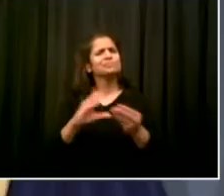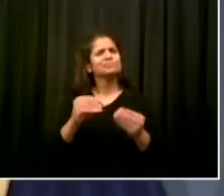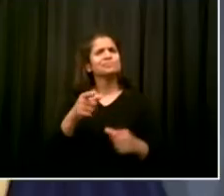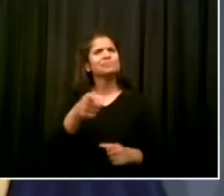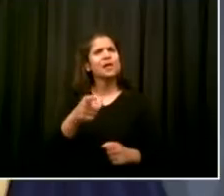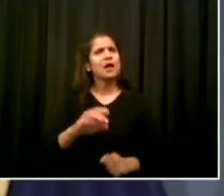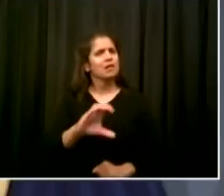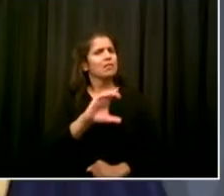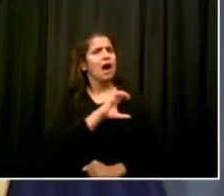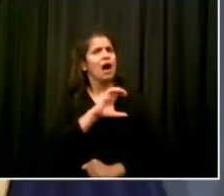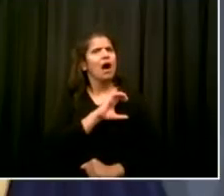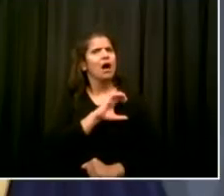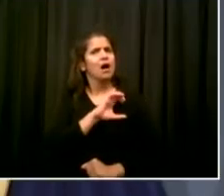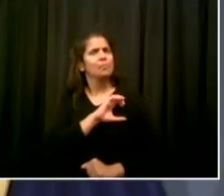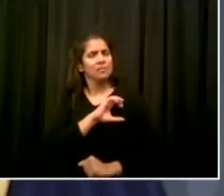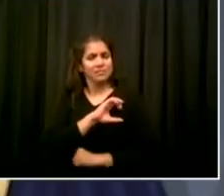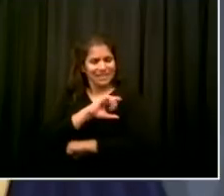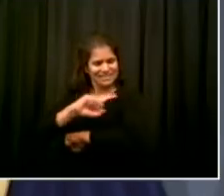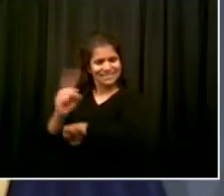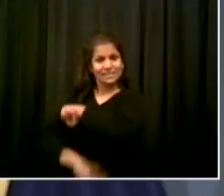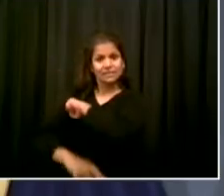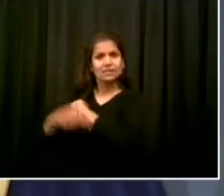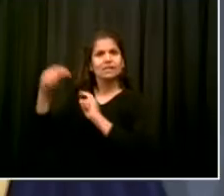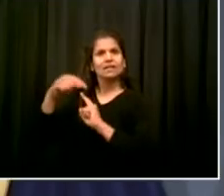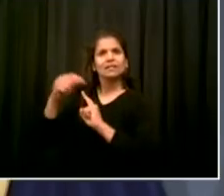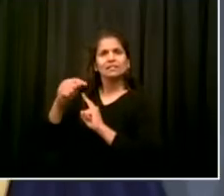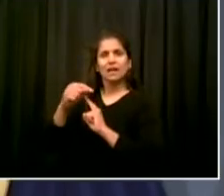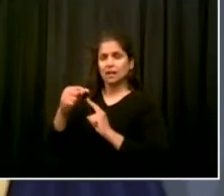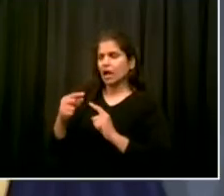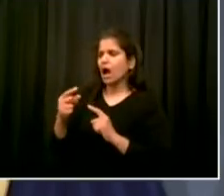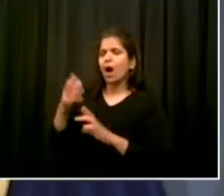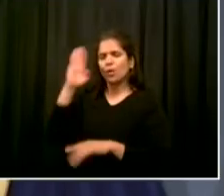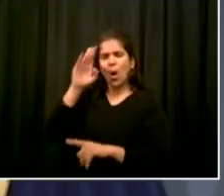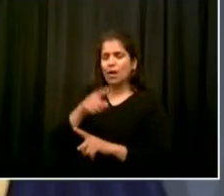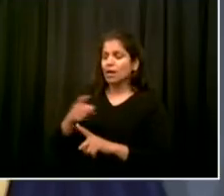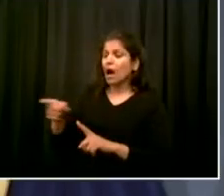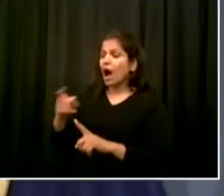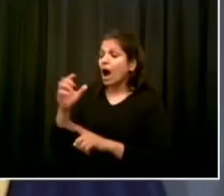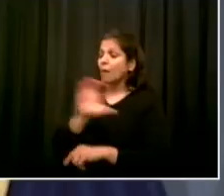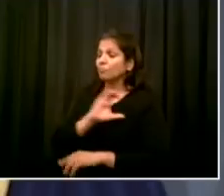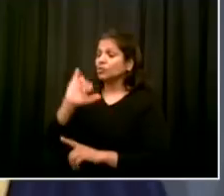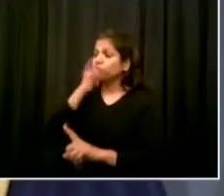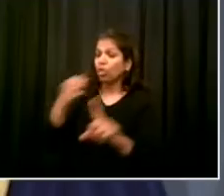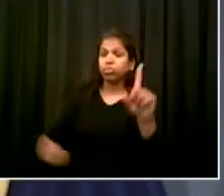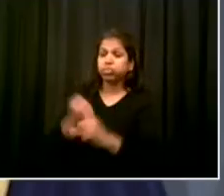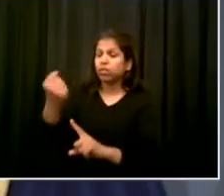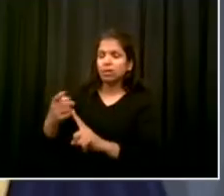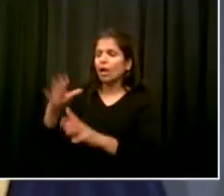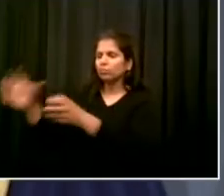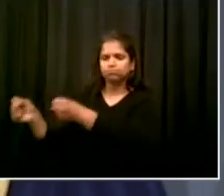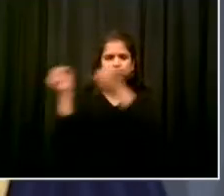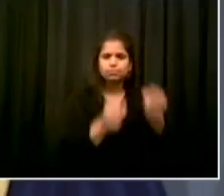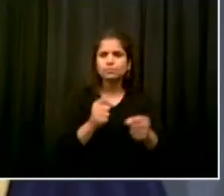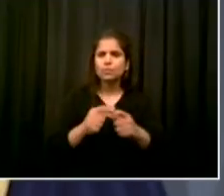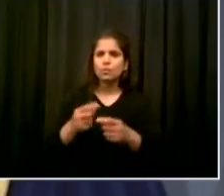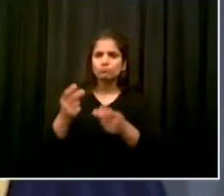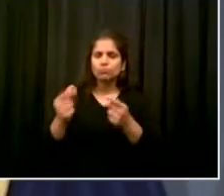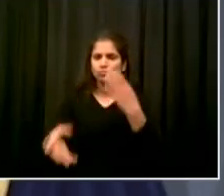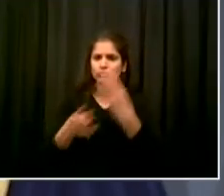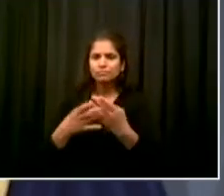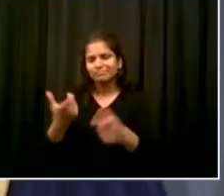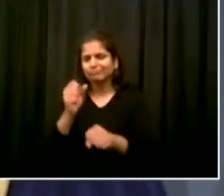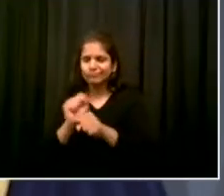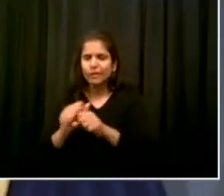moving faster already. And you pointed to a couple of high-profile cases in which the city has